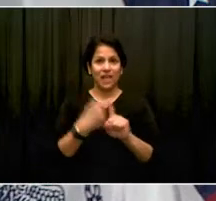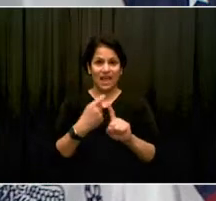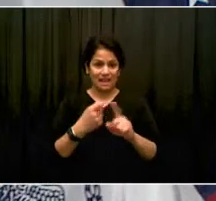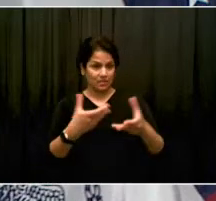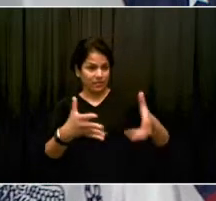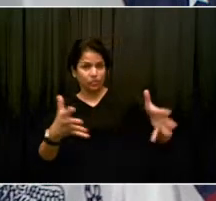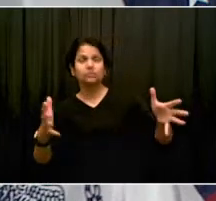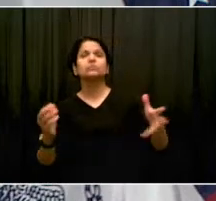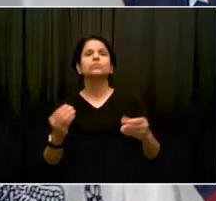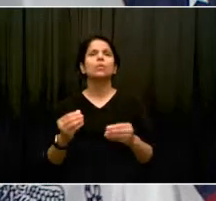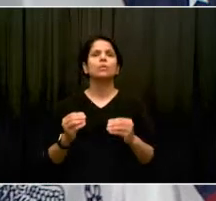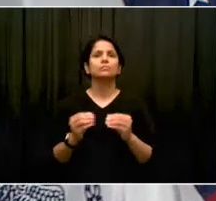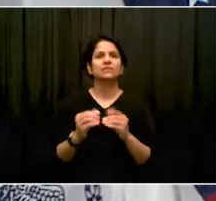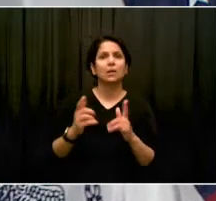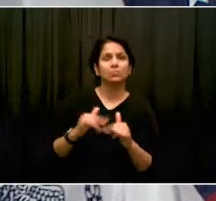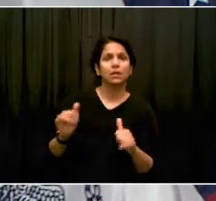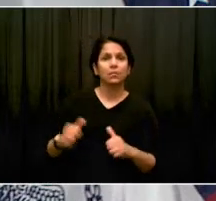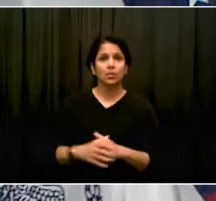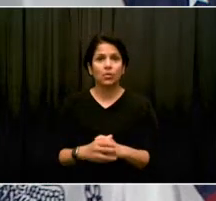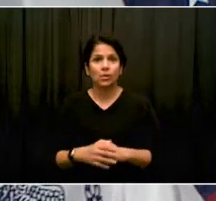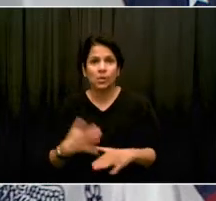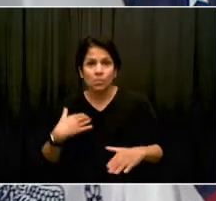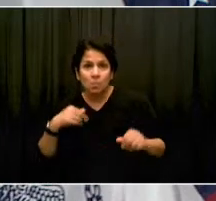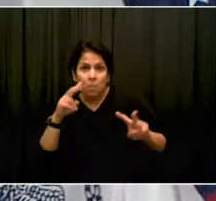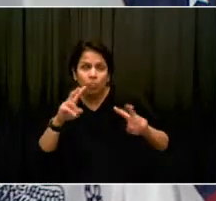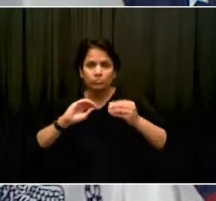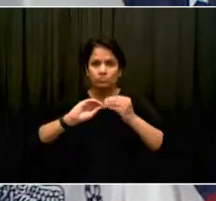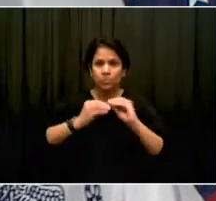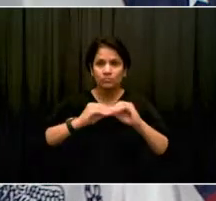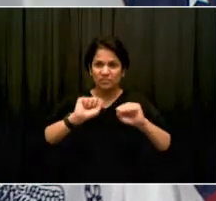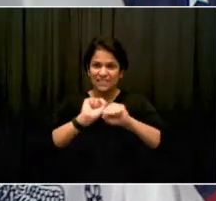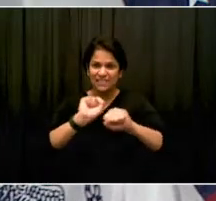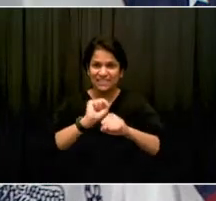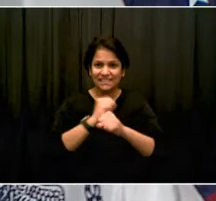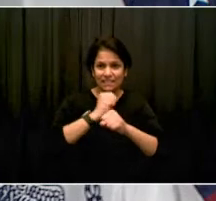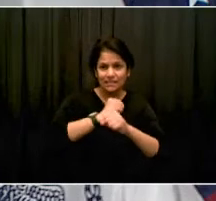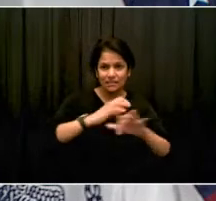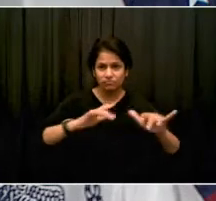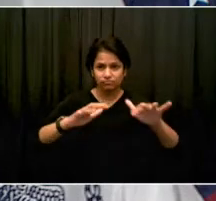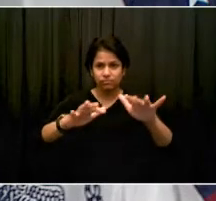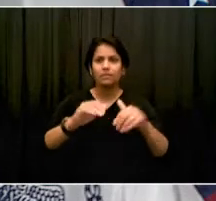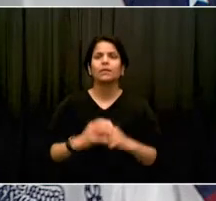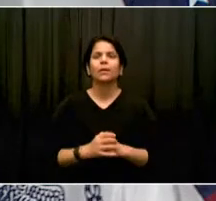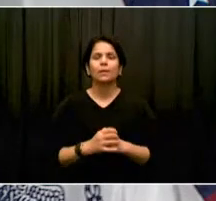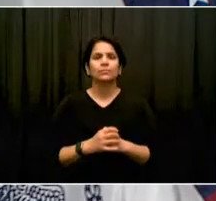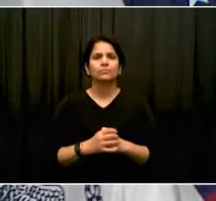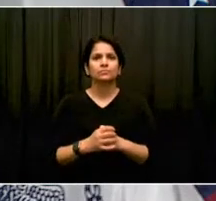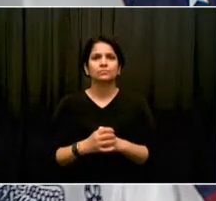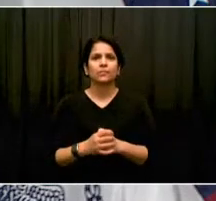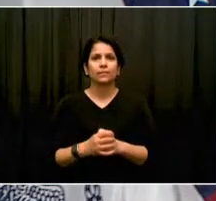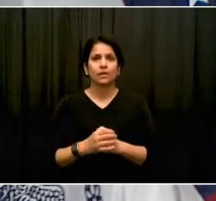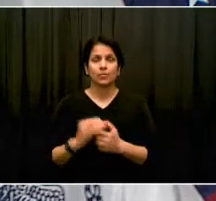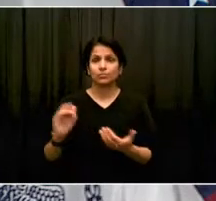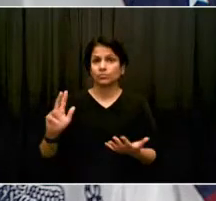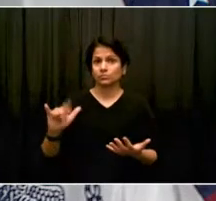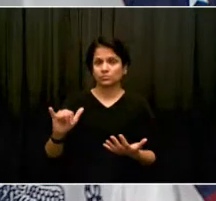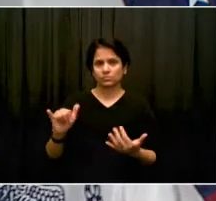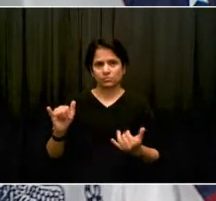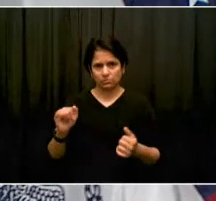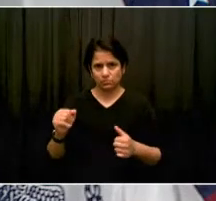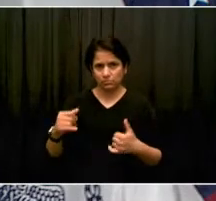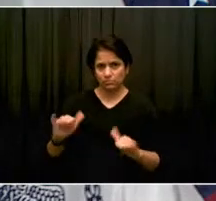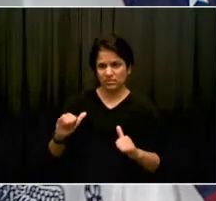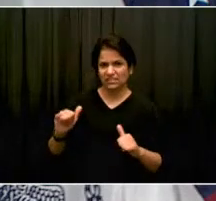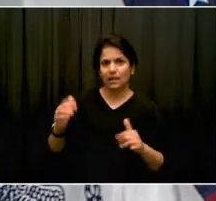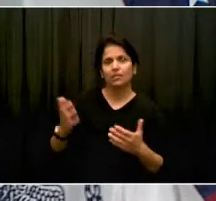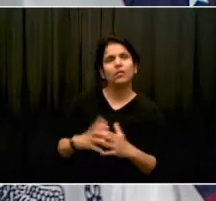smart. There's still going to be plenty of people, for example, who will choose to wear a mask in certain situations. That's a great choice. I